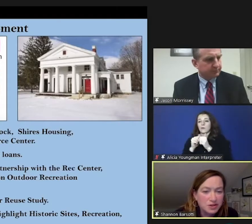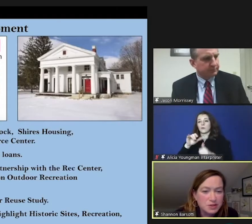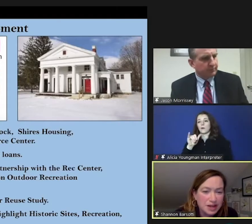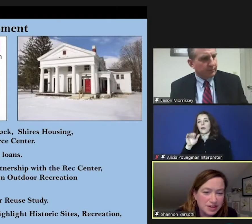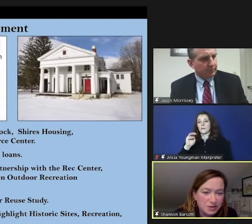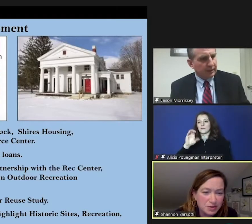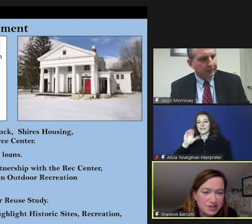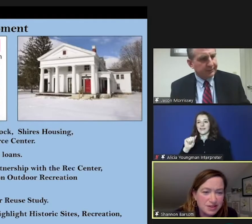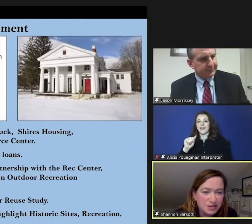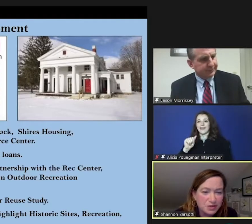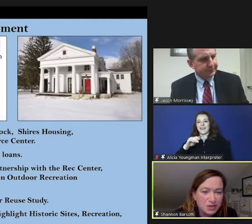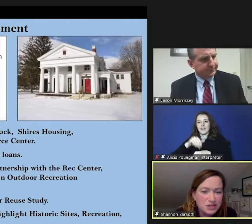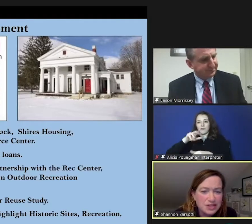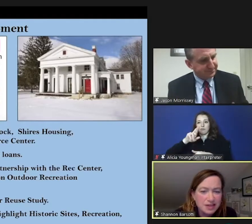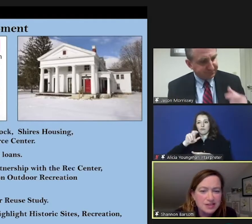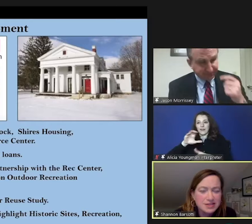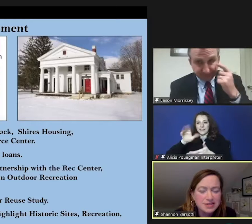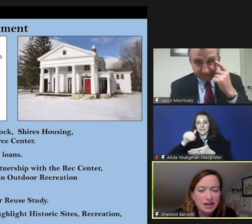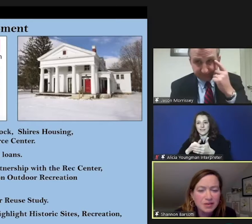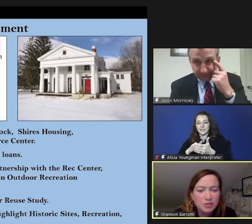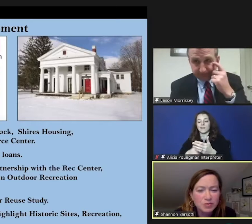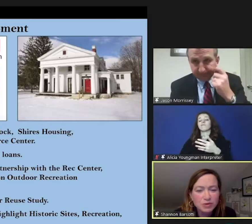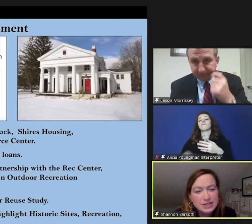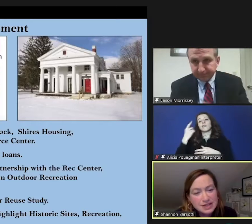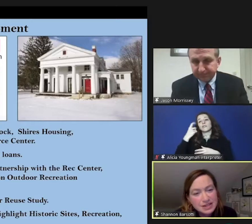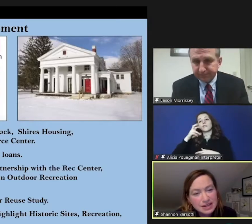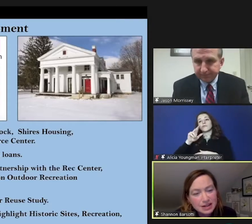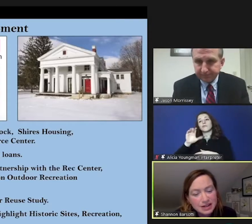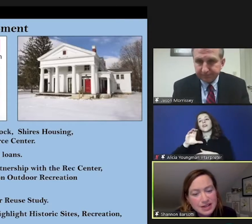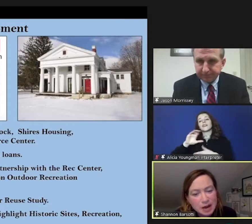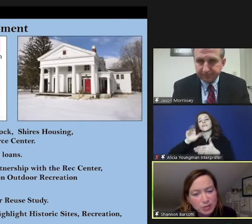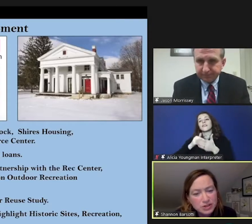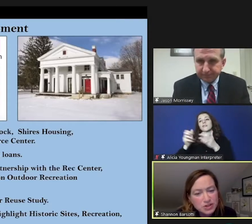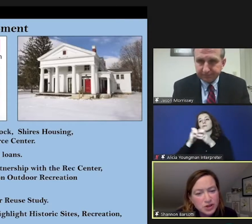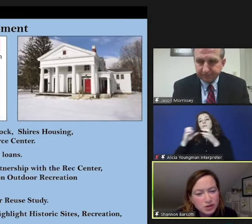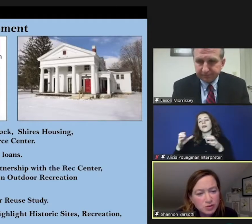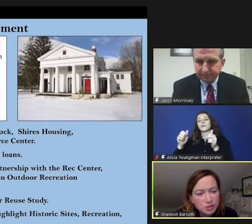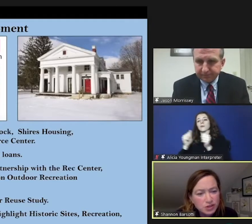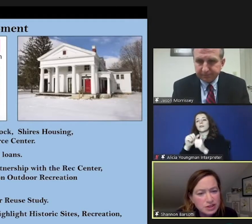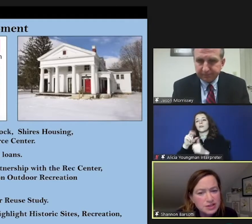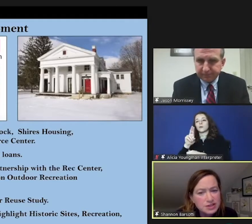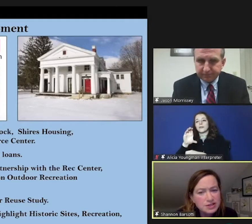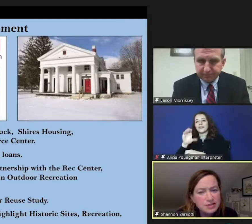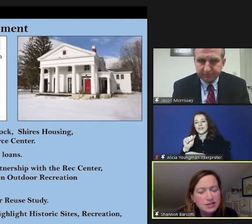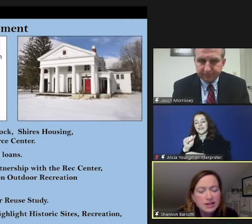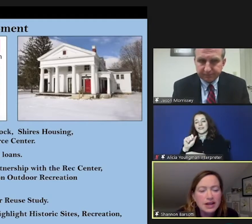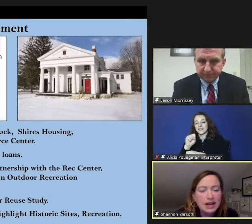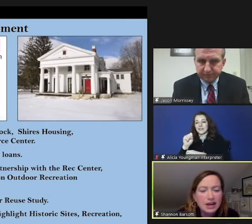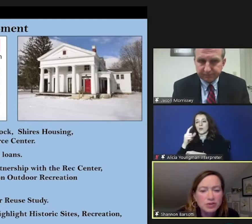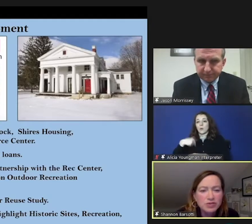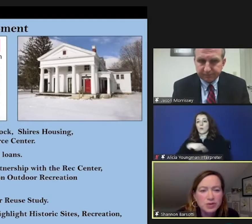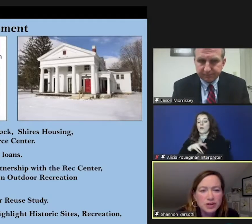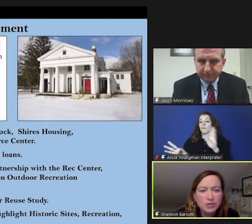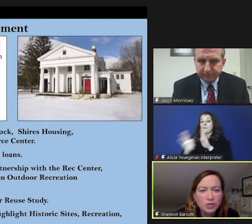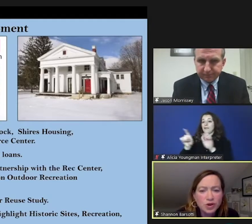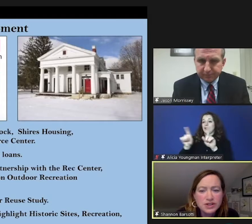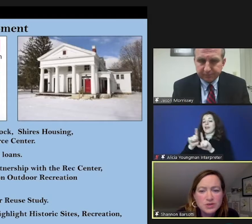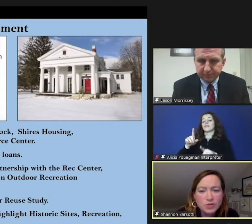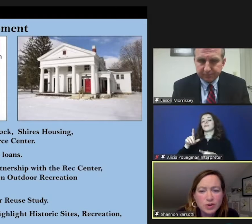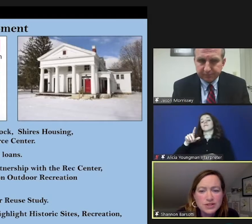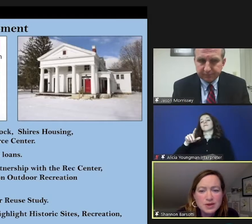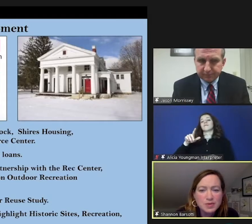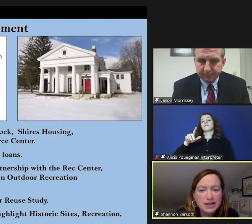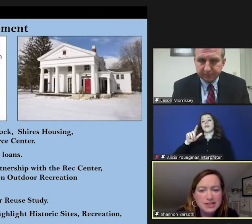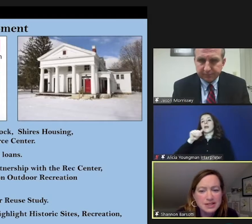We also are expanding the Rec Center with UCS. We were designated as an Appalachian Trail community this year, and we've been